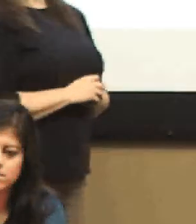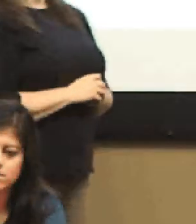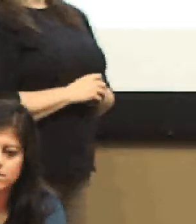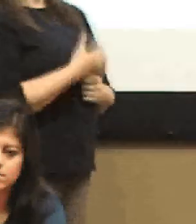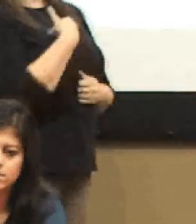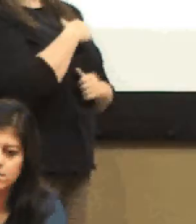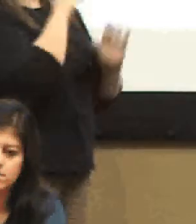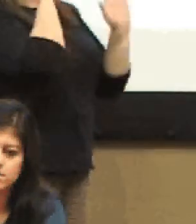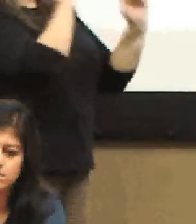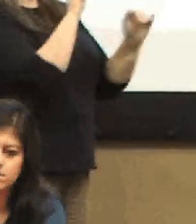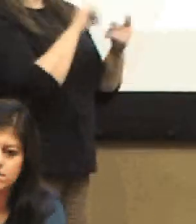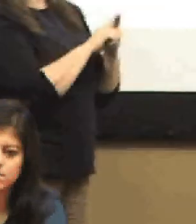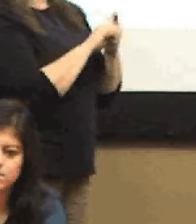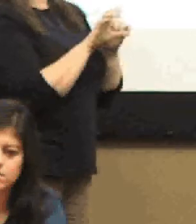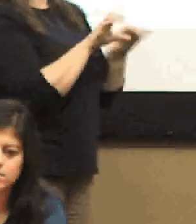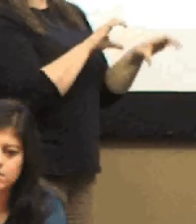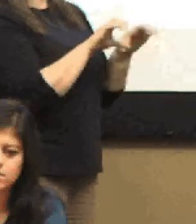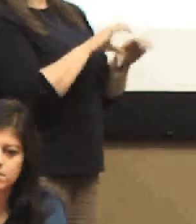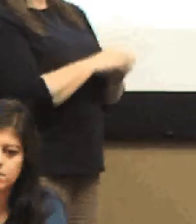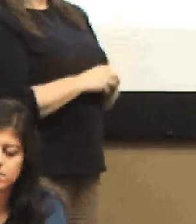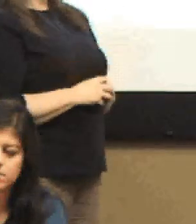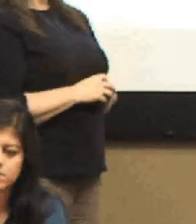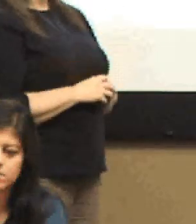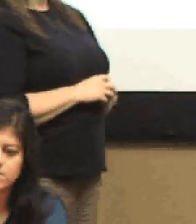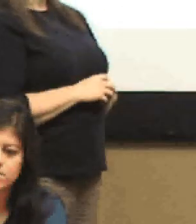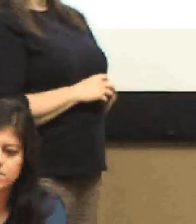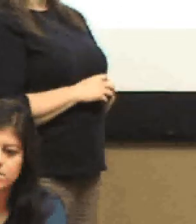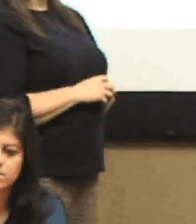And we're hoping to do a fairly